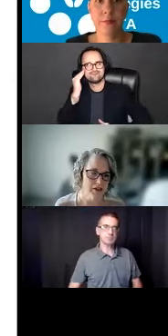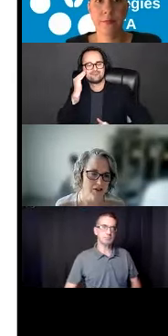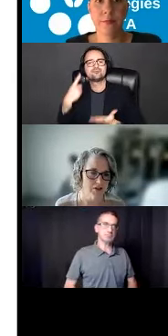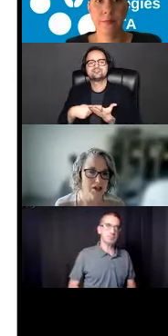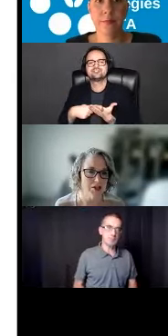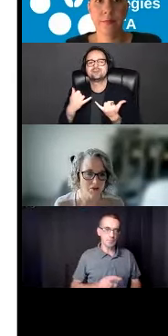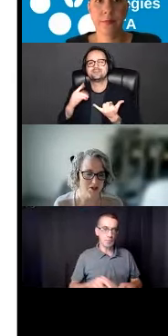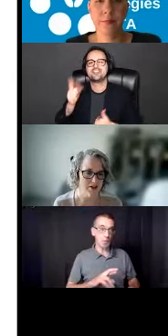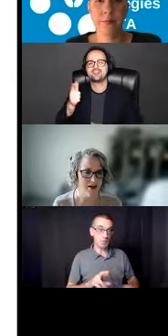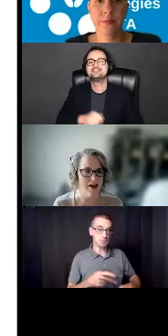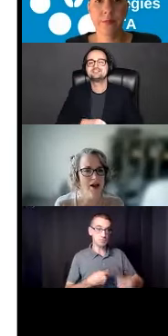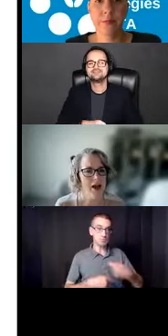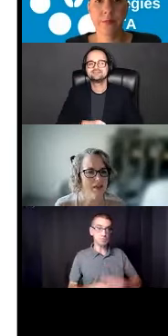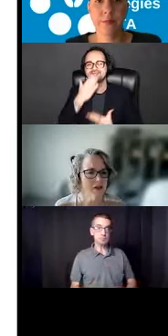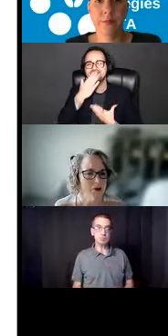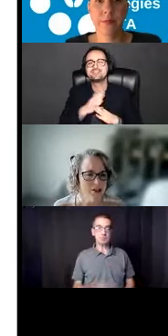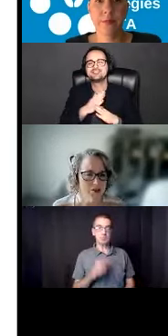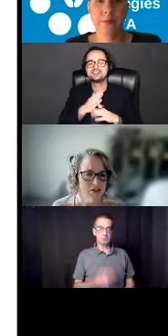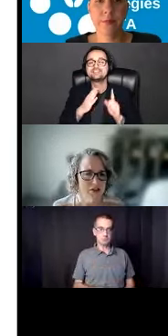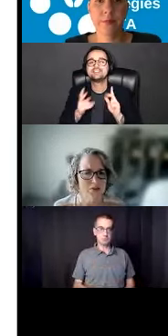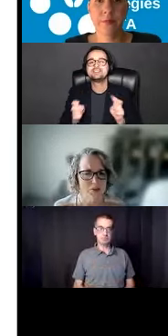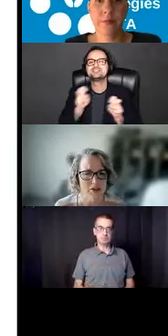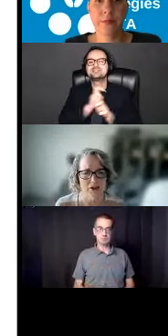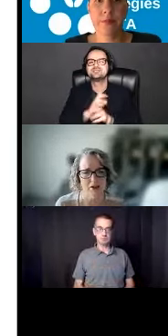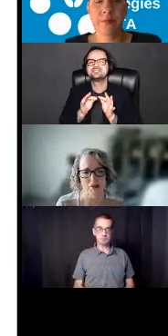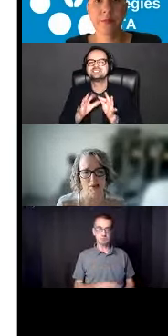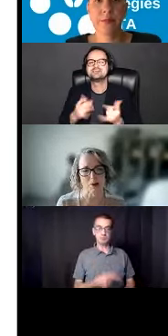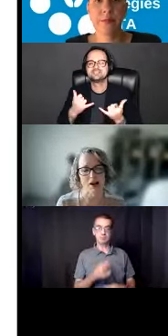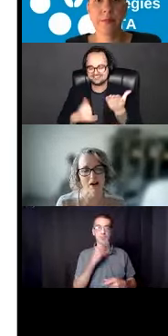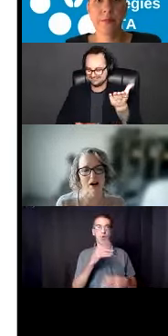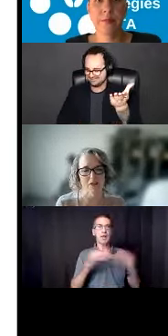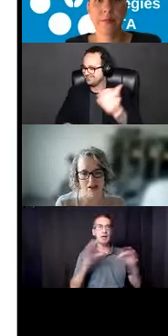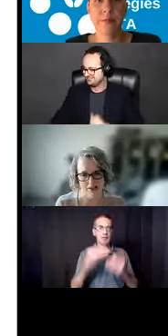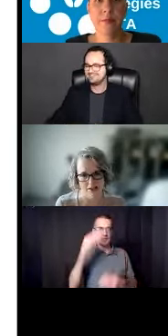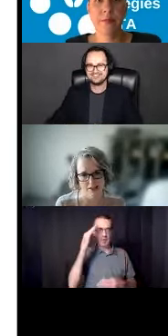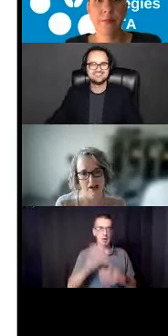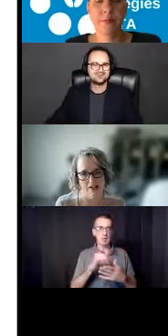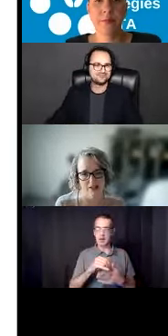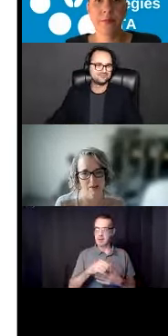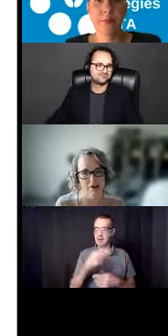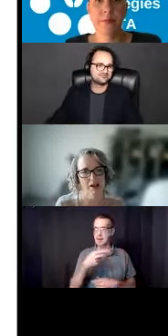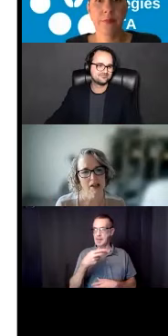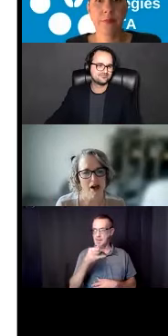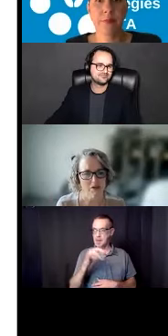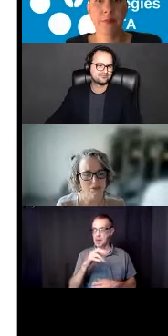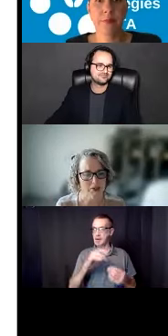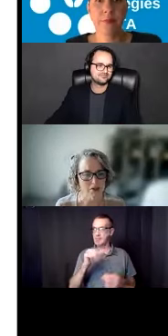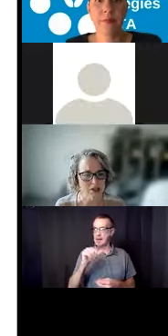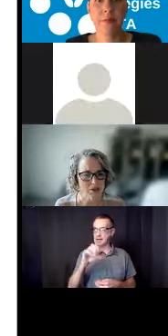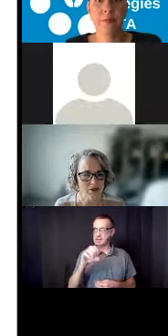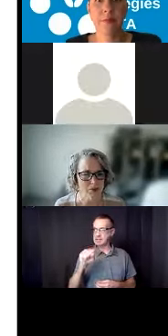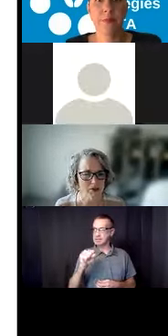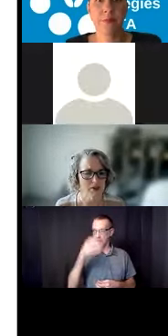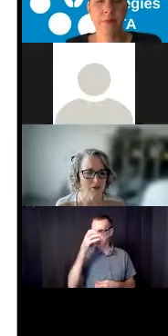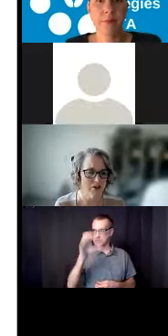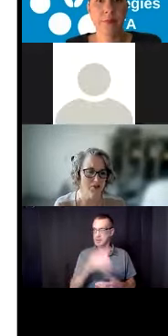about later. So thank you for sharing that. And then what is your level of familiarity with the pair of ACEs concept? Not familiar,